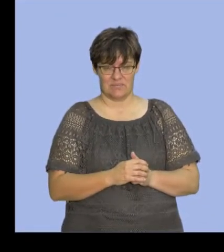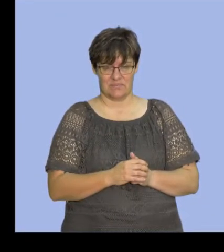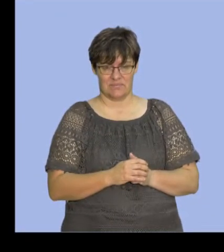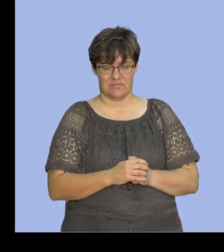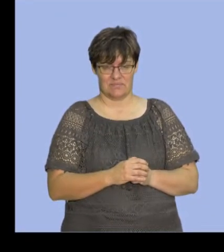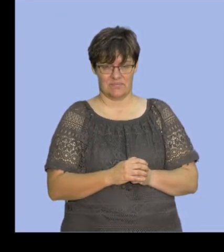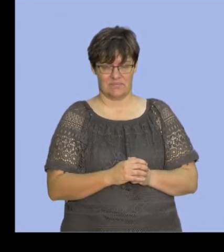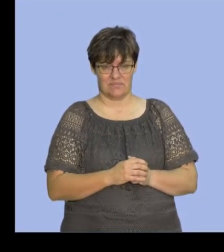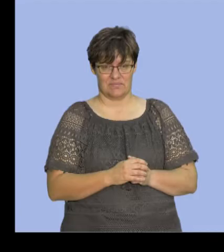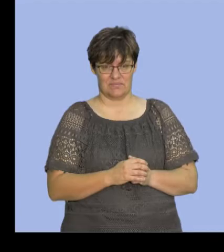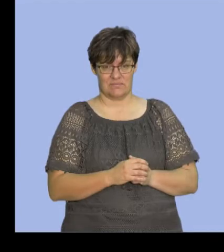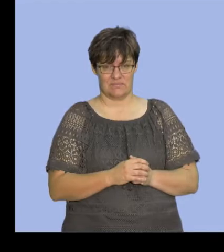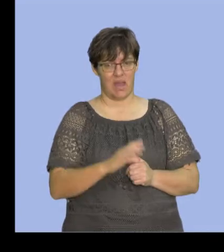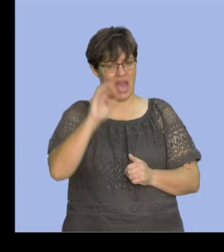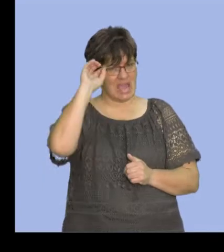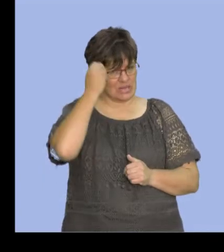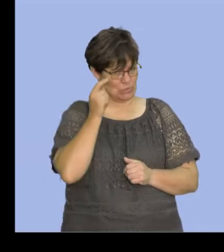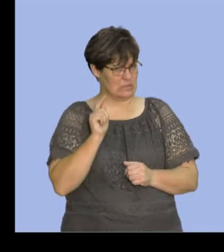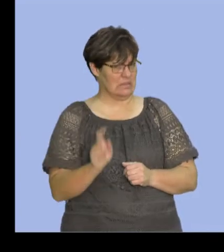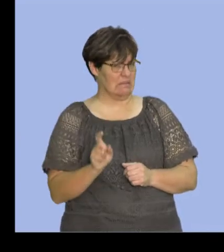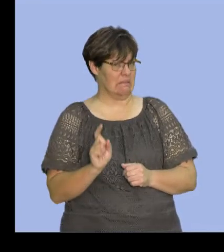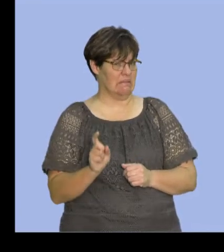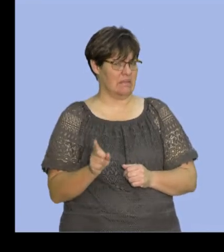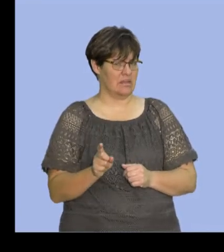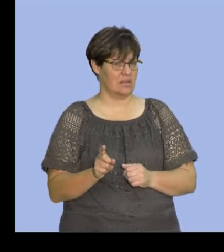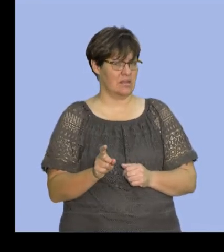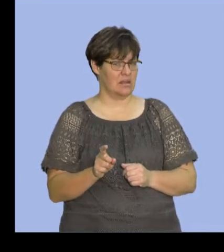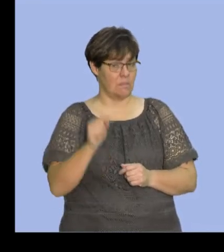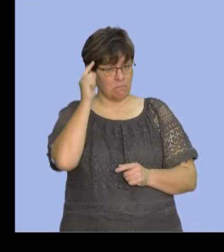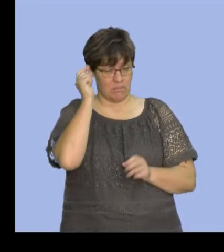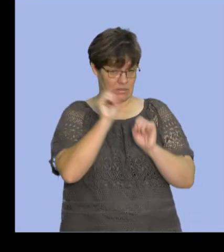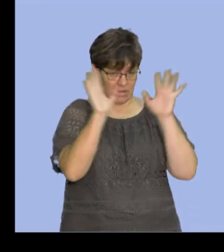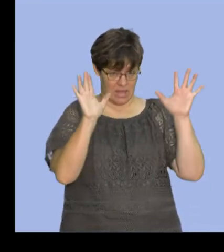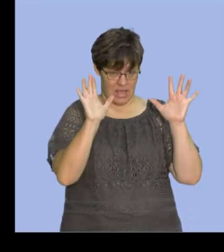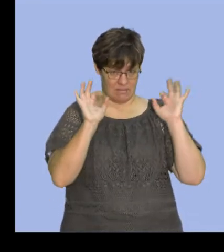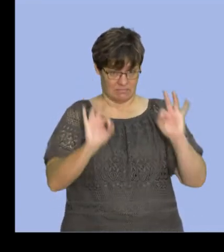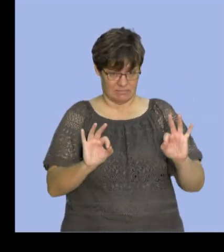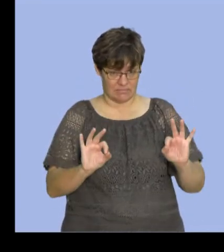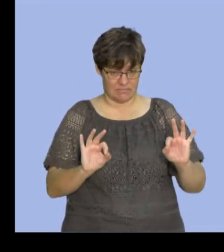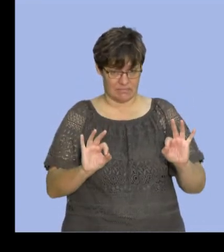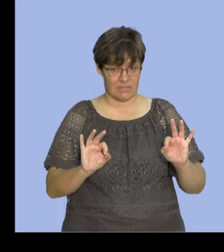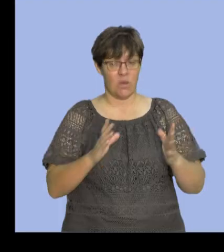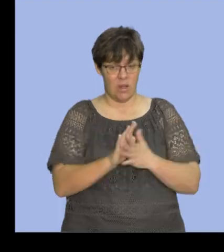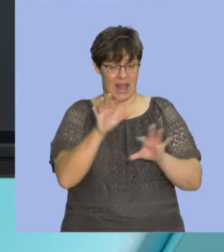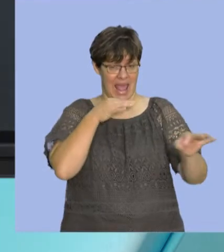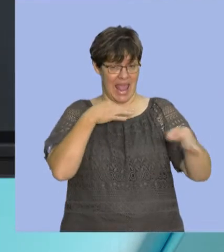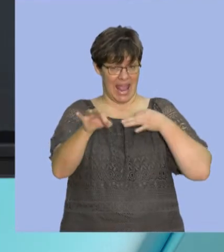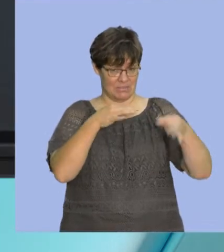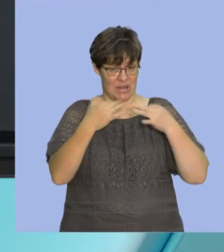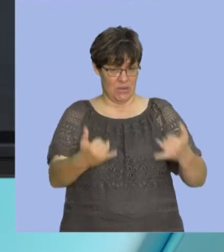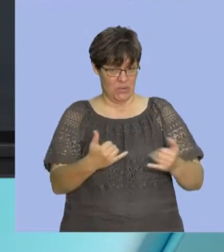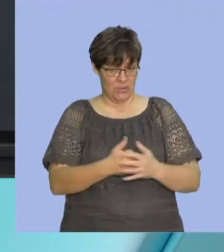right? Interesting one. So keep your wits about you. We're going to go into an explanation on this one